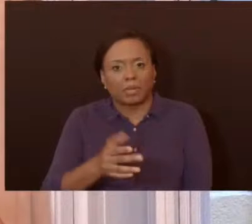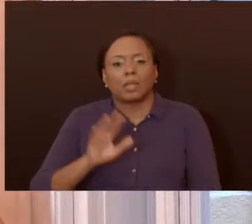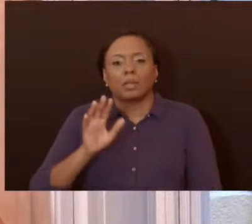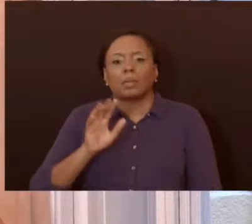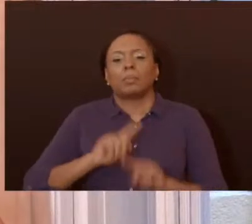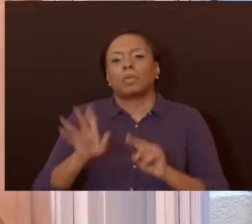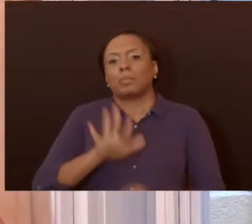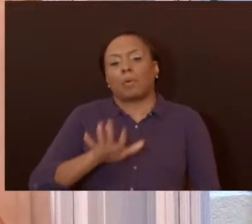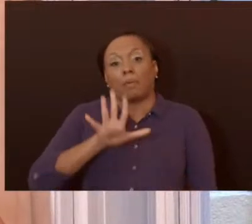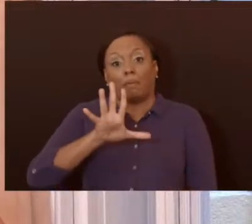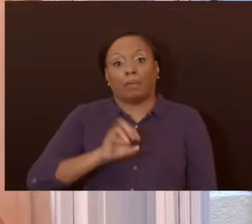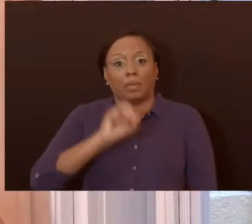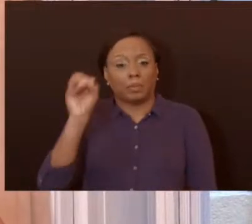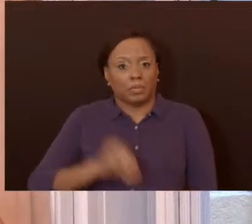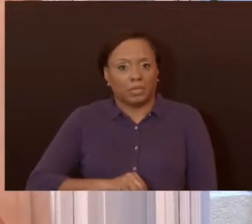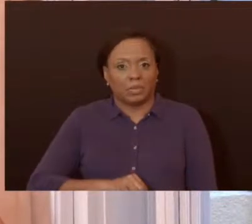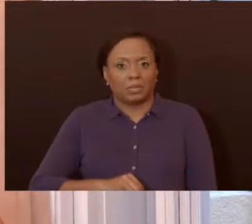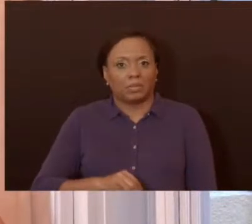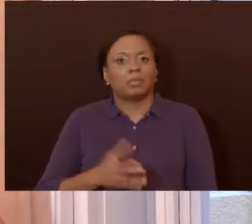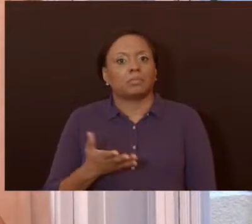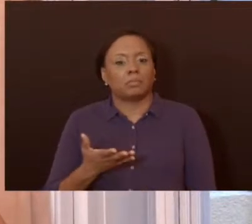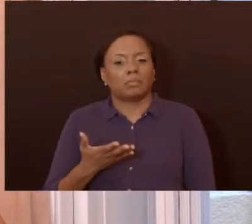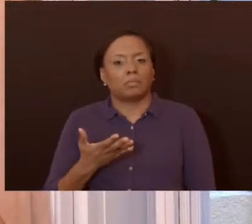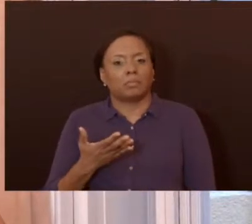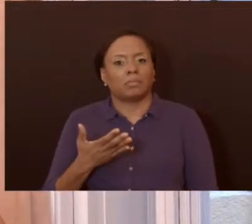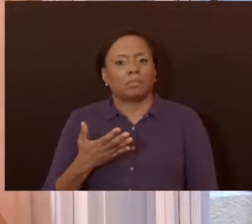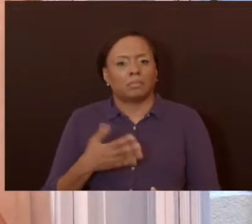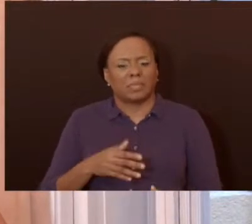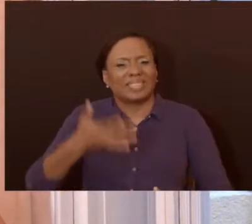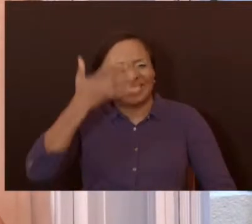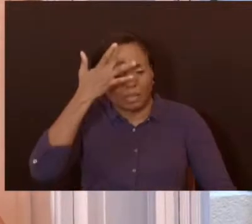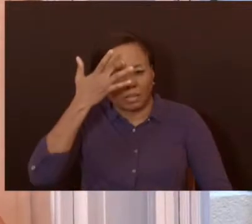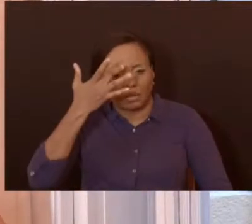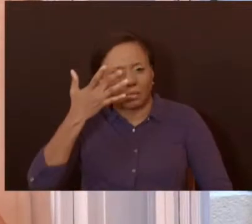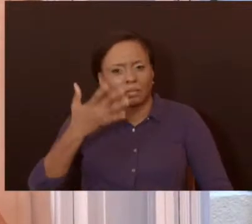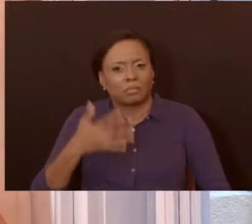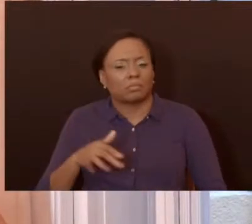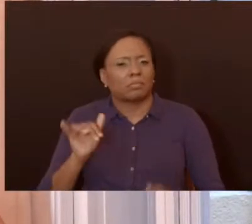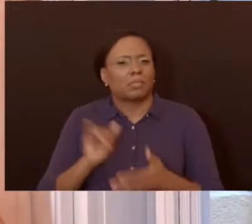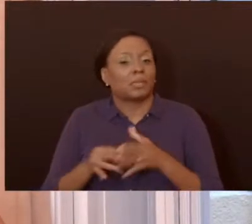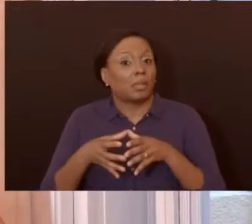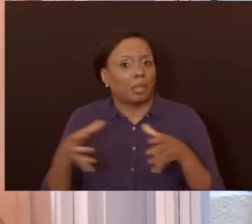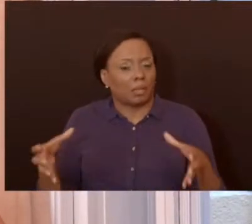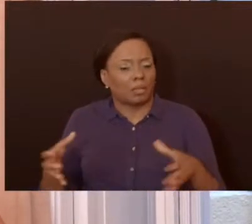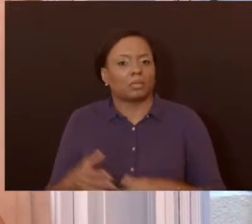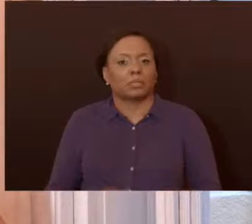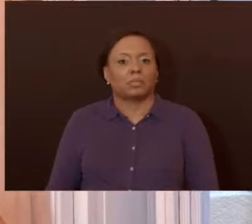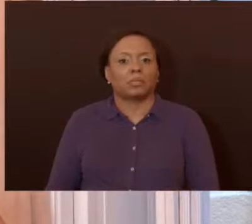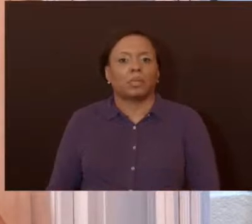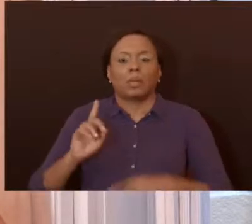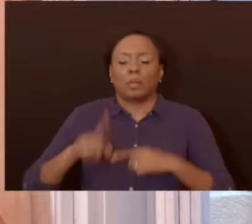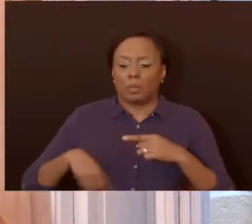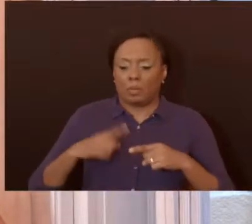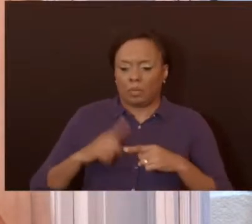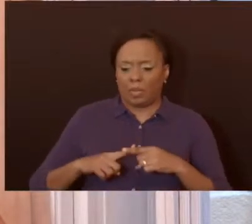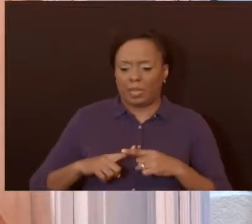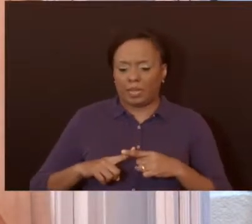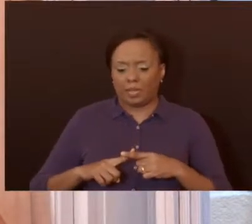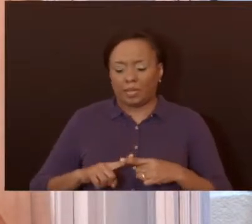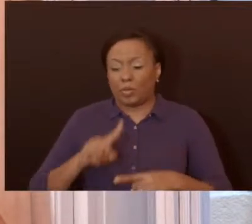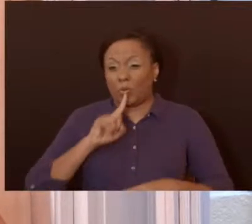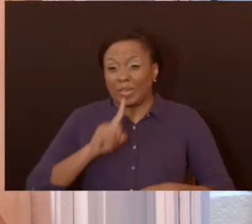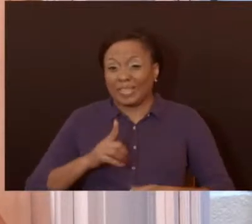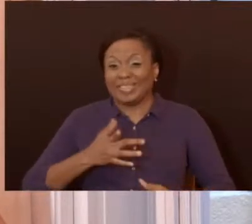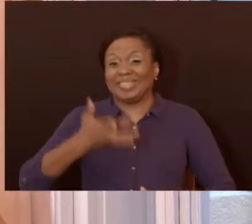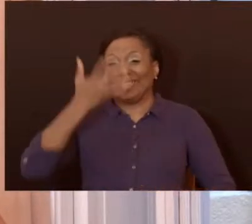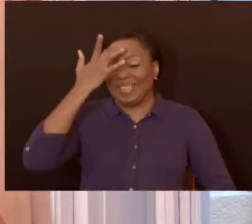as I would have showed you in the data that I would have presented before. And that is significant because when persons are symptomatic, that means that their risk